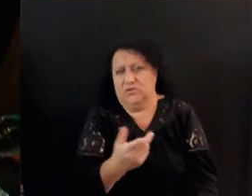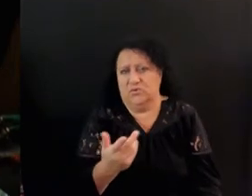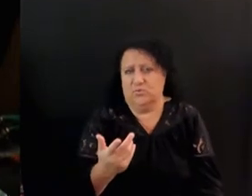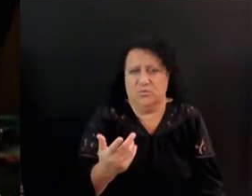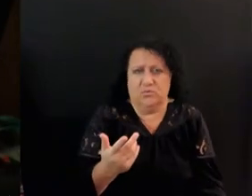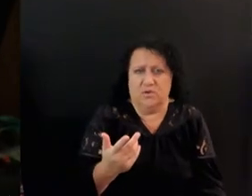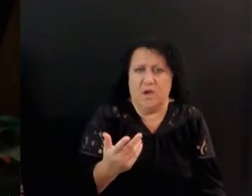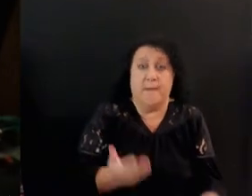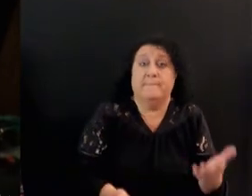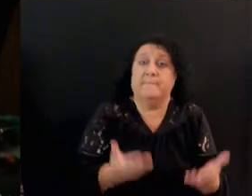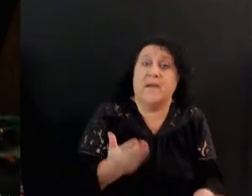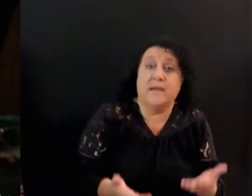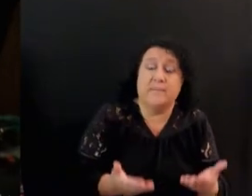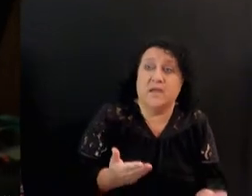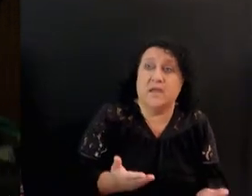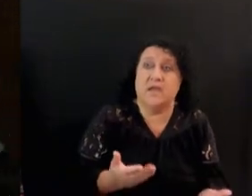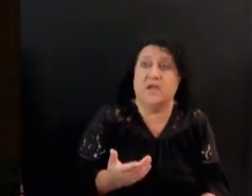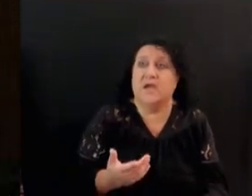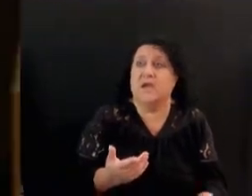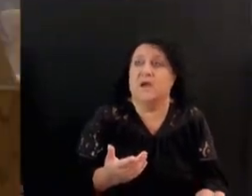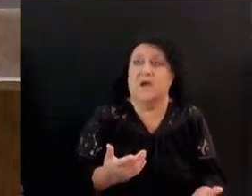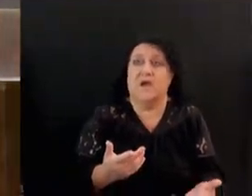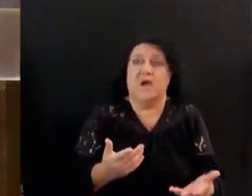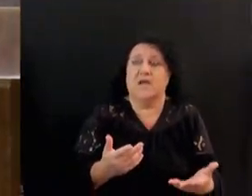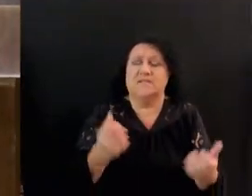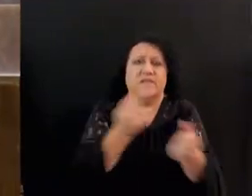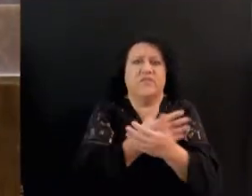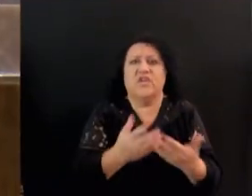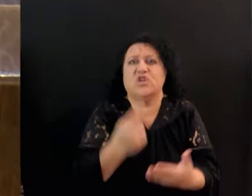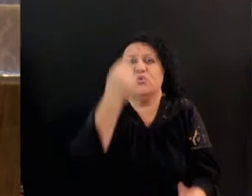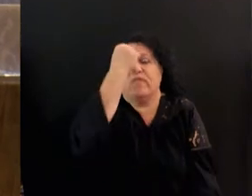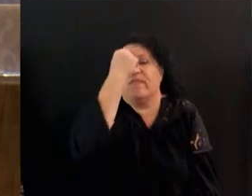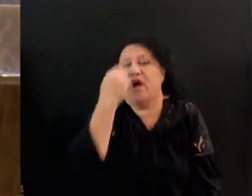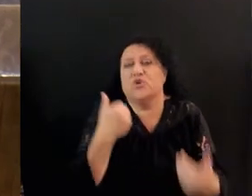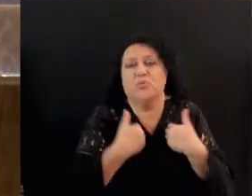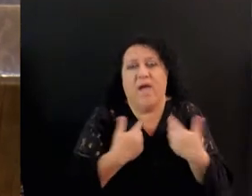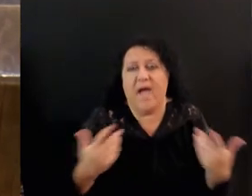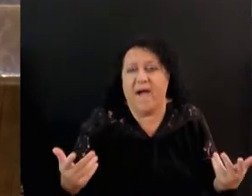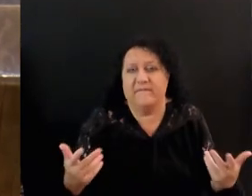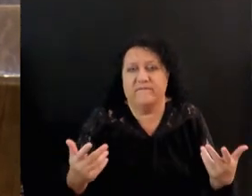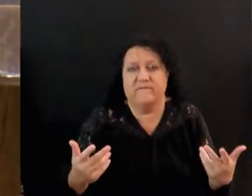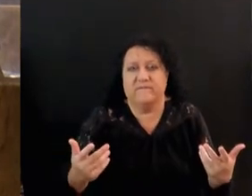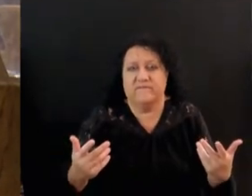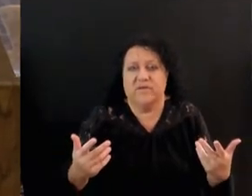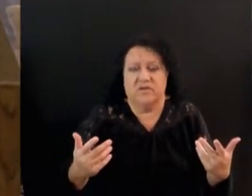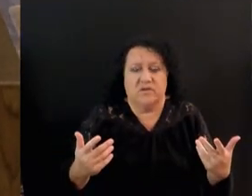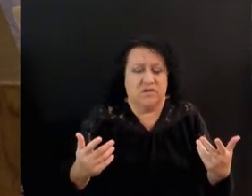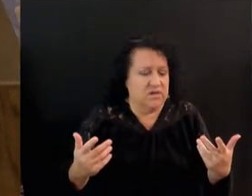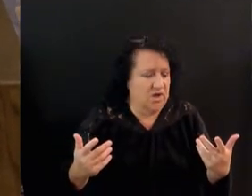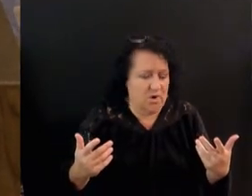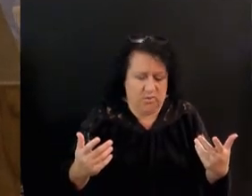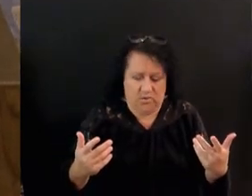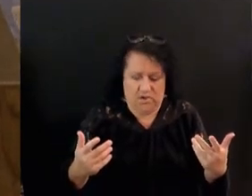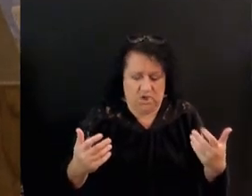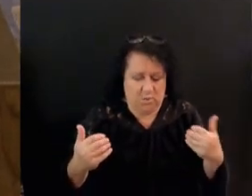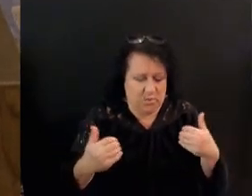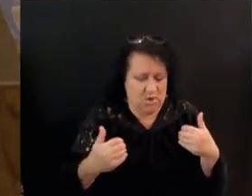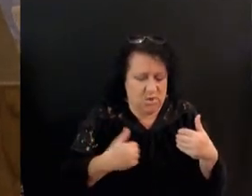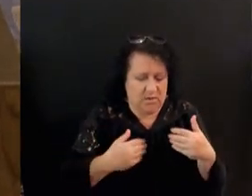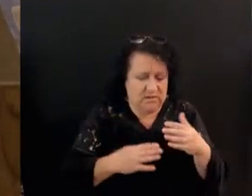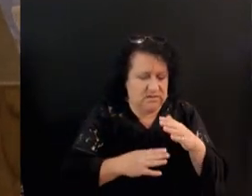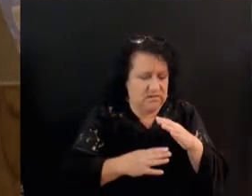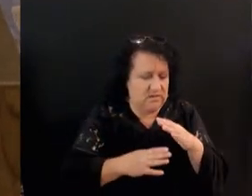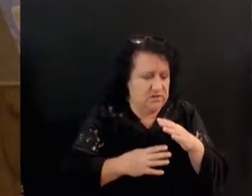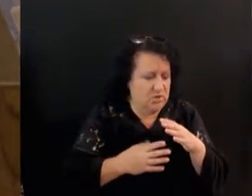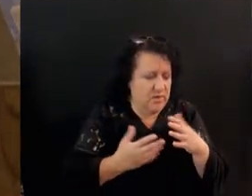It might be that you were, everything that you thought you had was all taken. There was something that went south in your career or in your business, and all of a